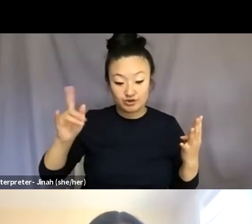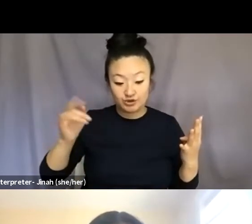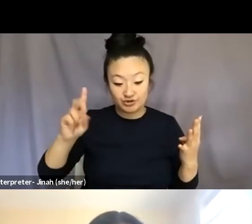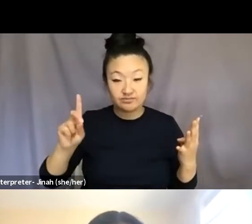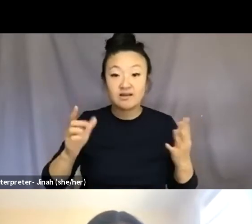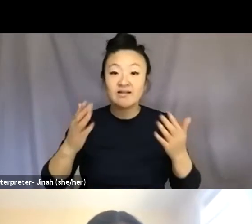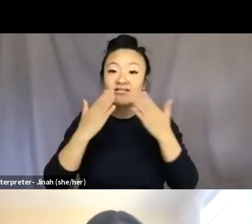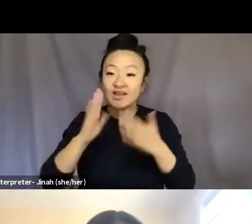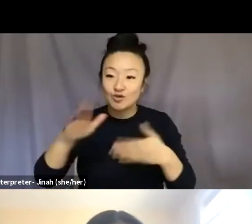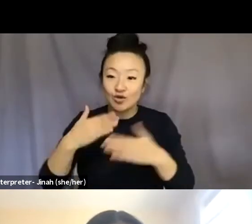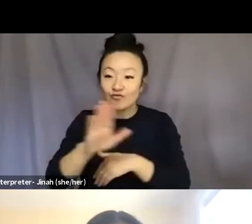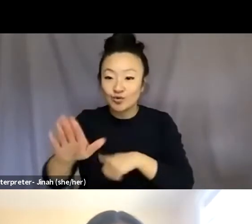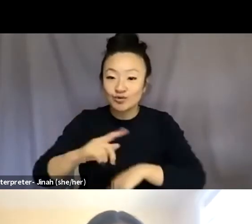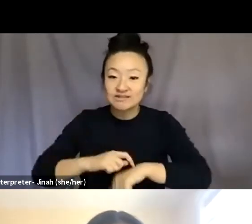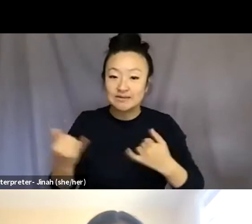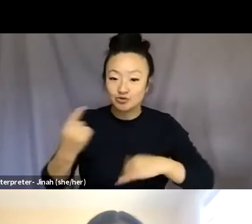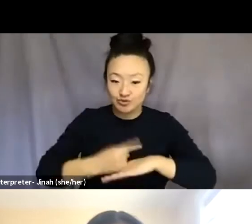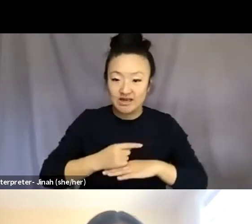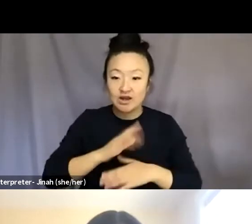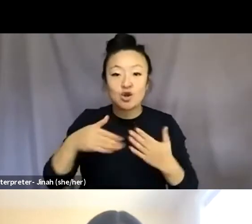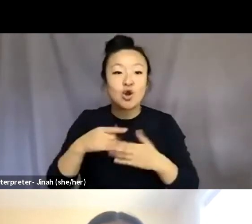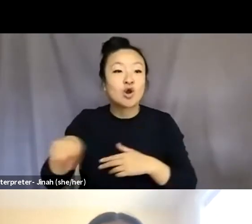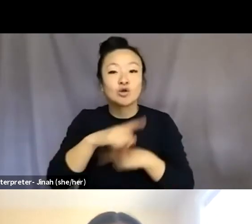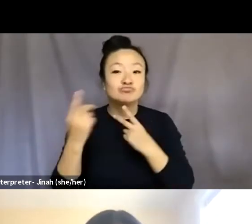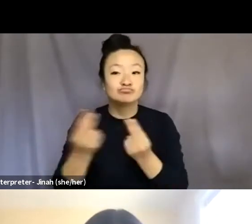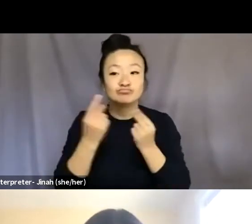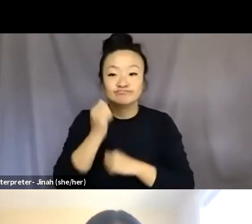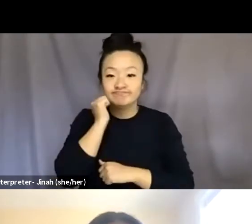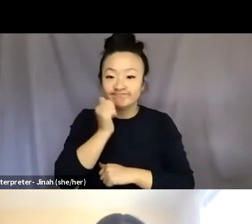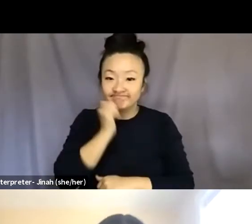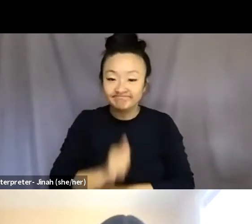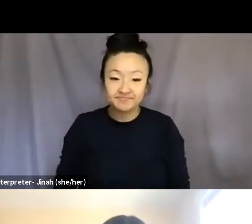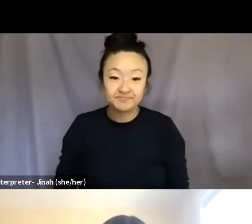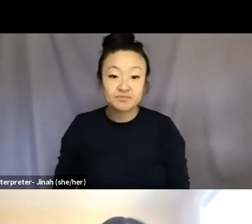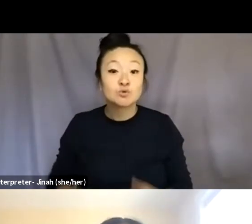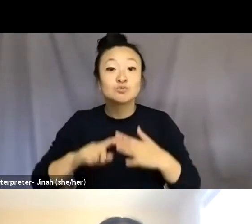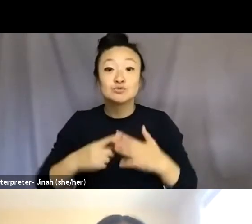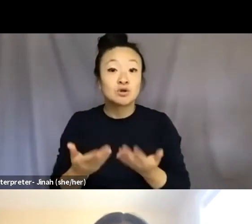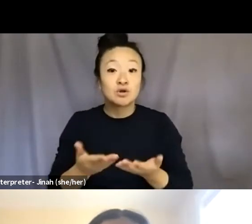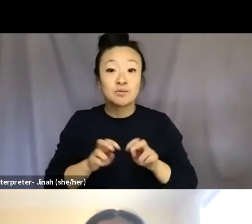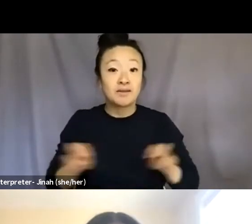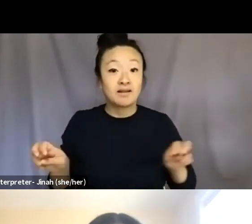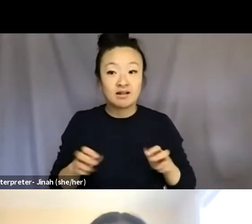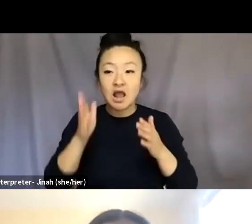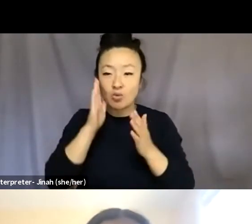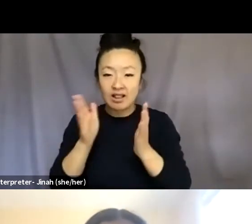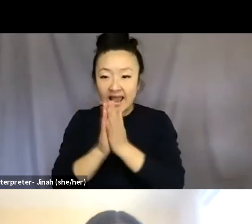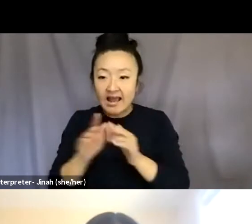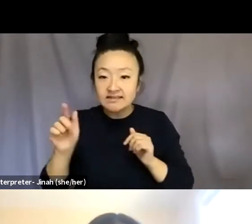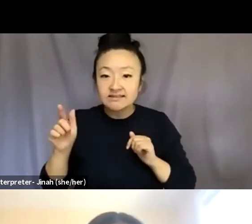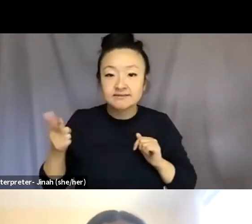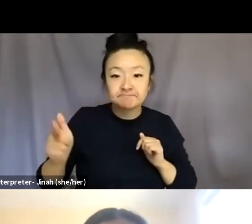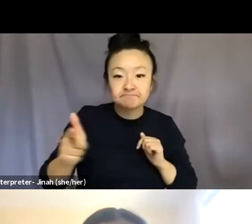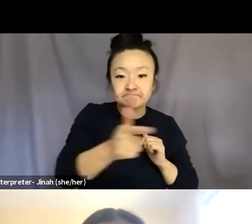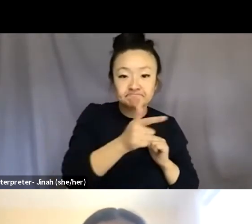you all for your time today and for all you're doing day in and day out. So to kick off our panel, I'm going to ask each of our panelists to